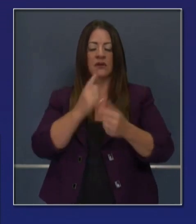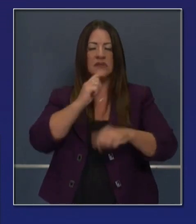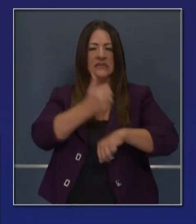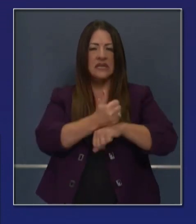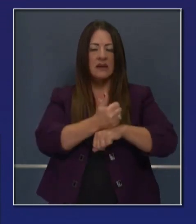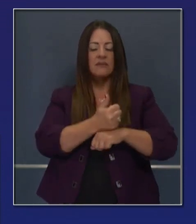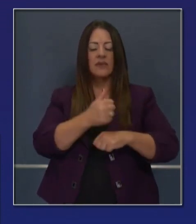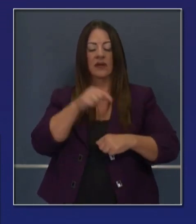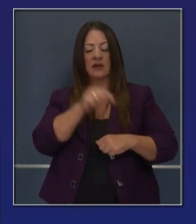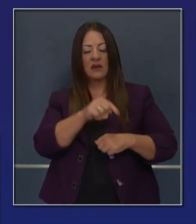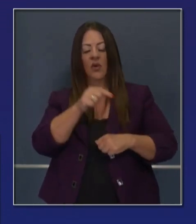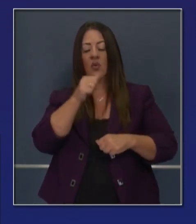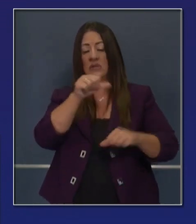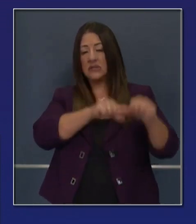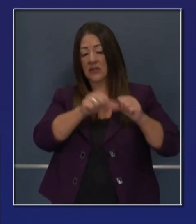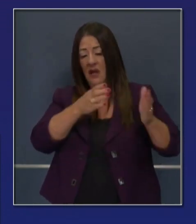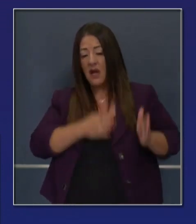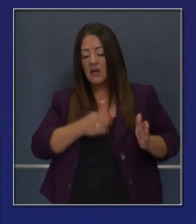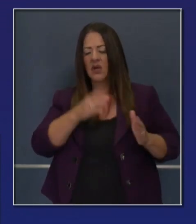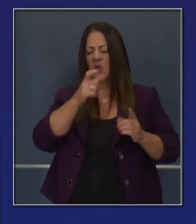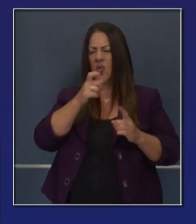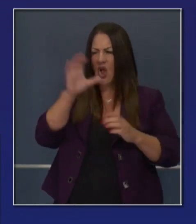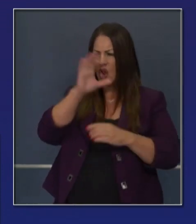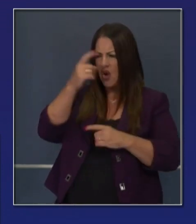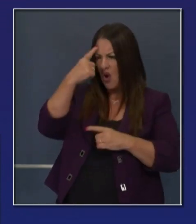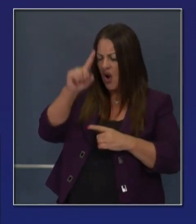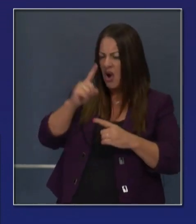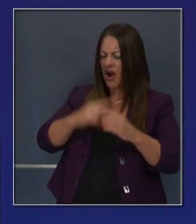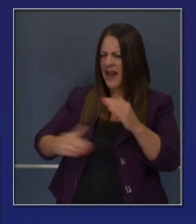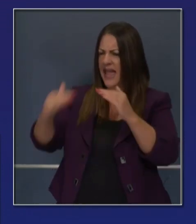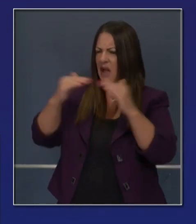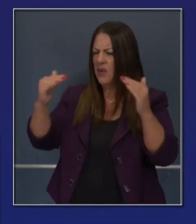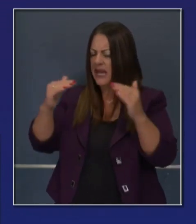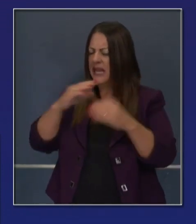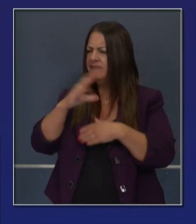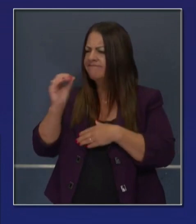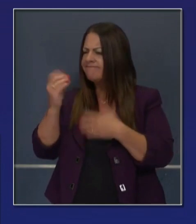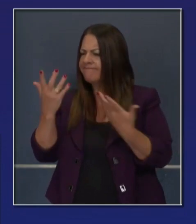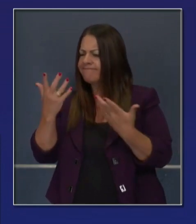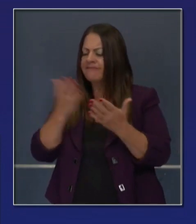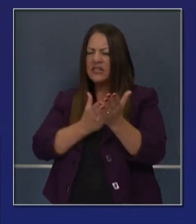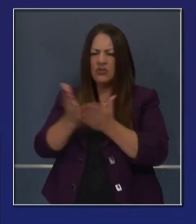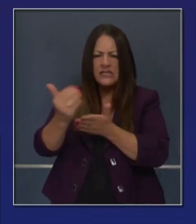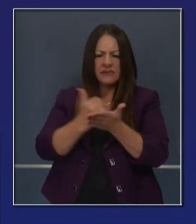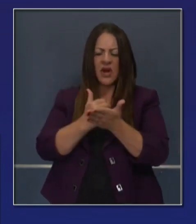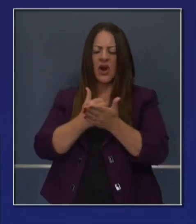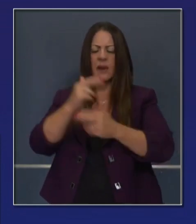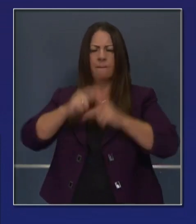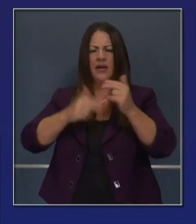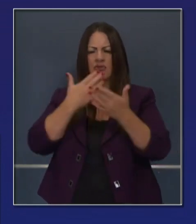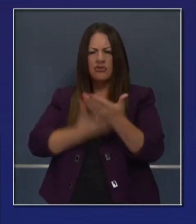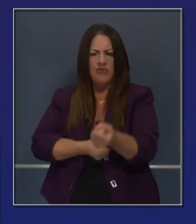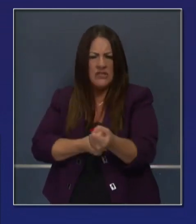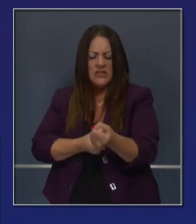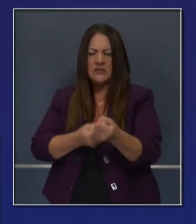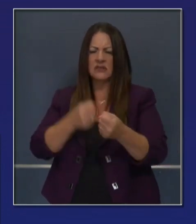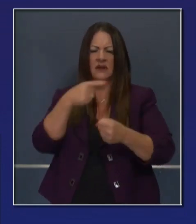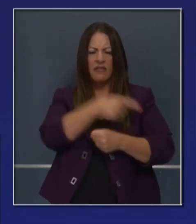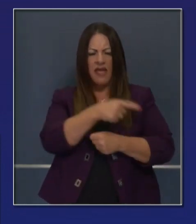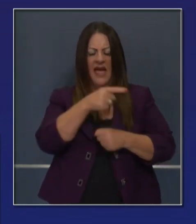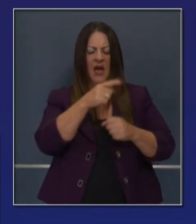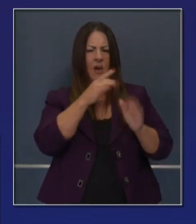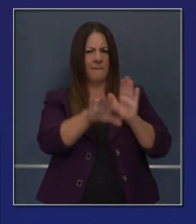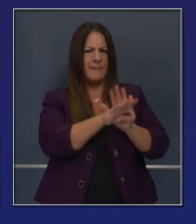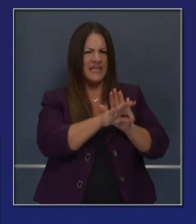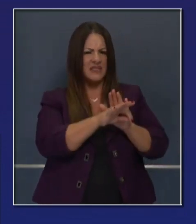vaccine safety work group focusing on equity, focusing on transparency, focusing on building trust so that we're not playing politics